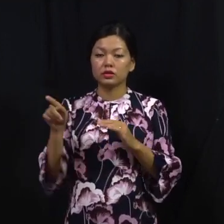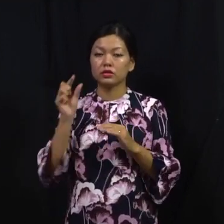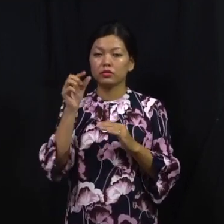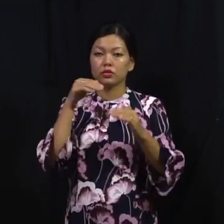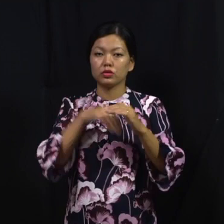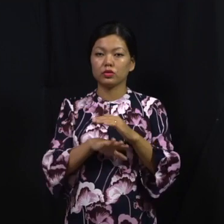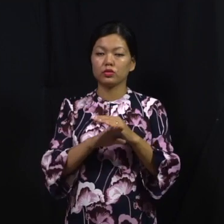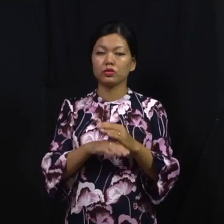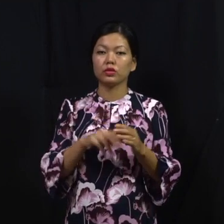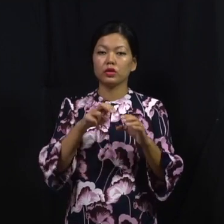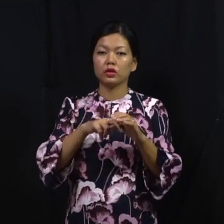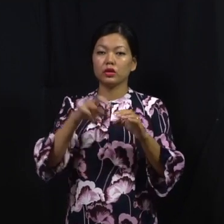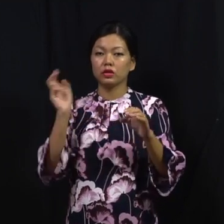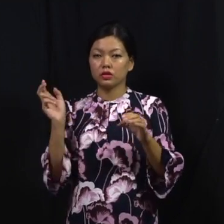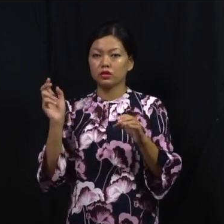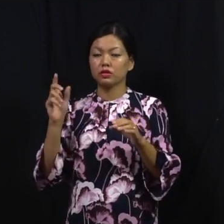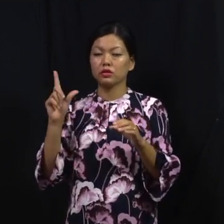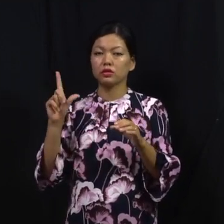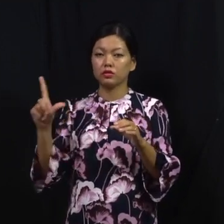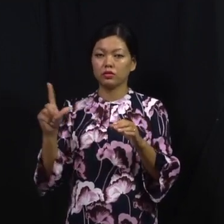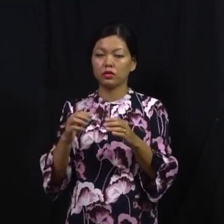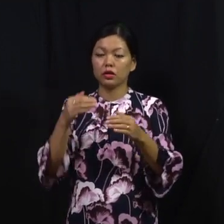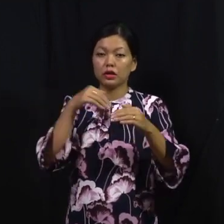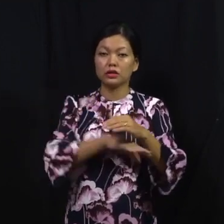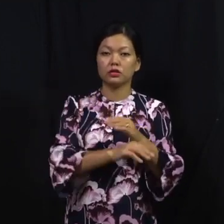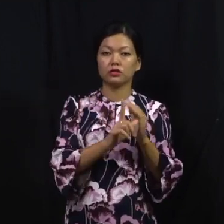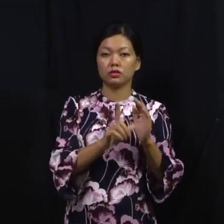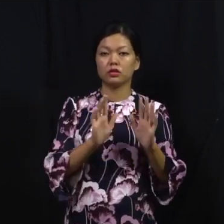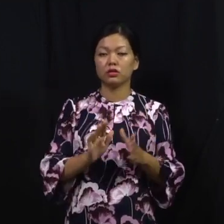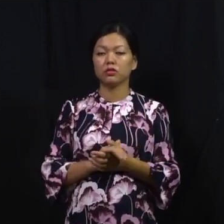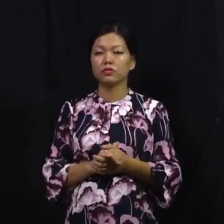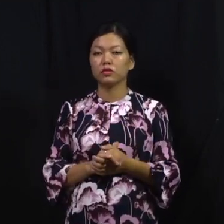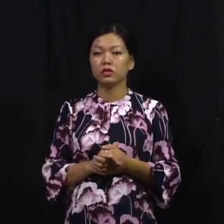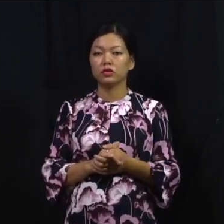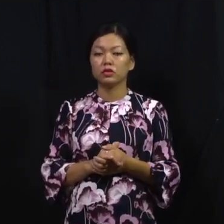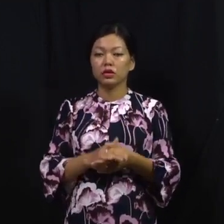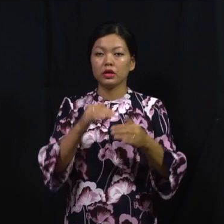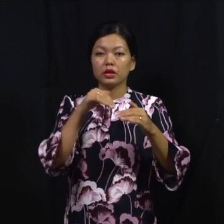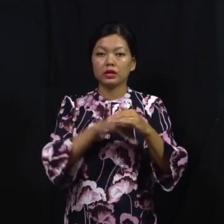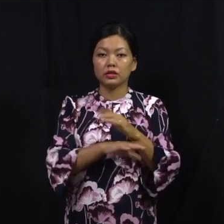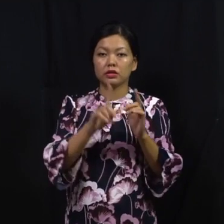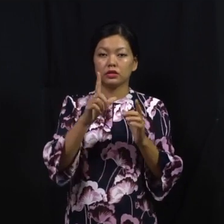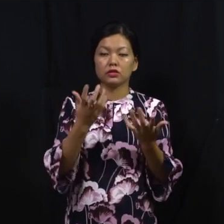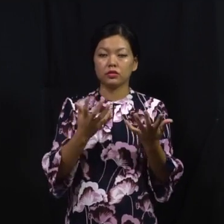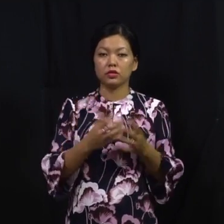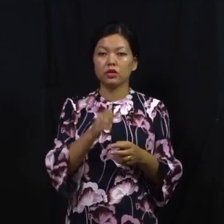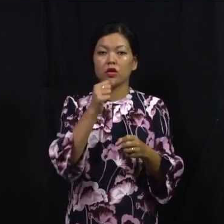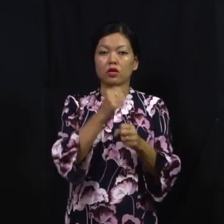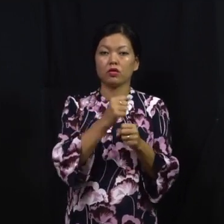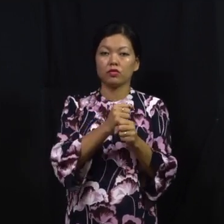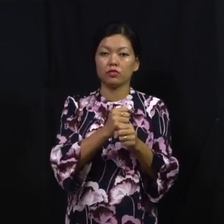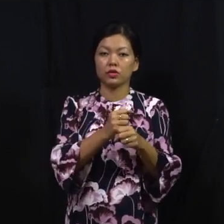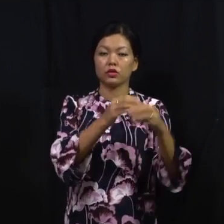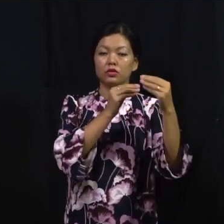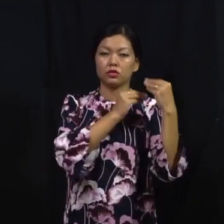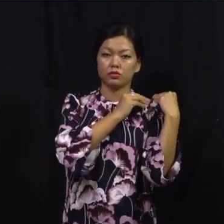external sovereignty. Internal sovereignty is where the government exercise full control over the individual,